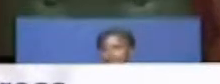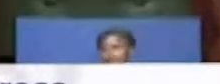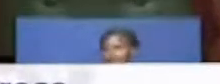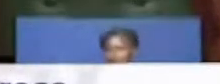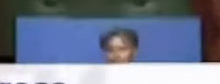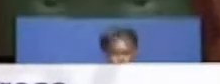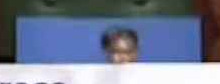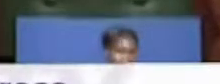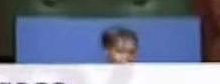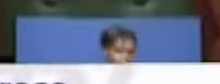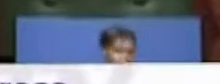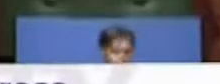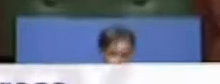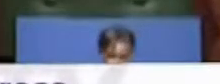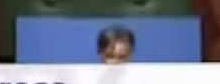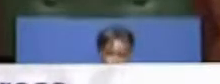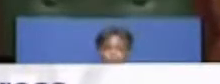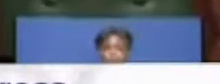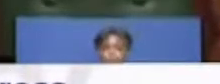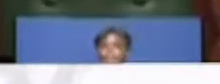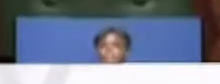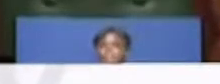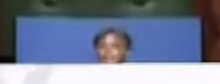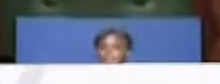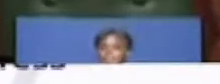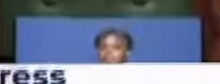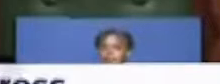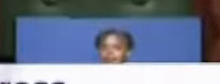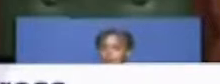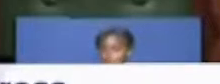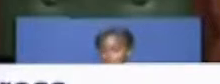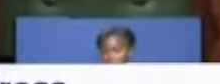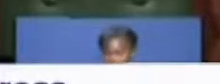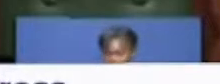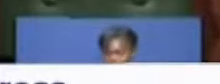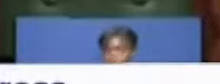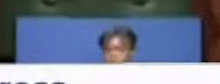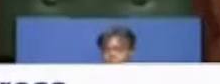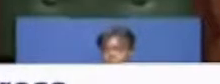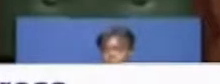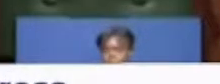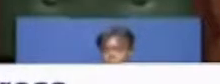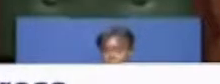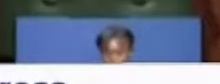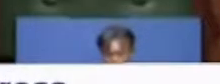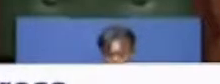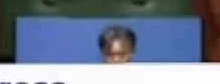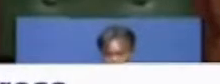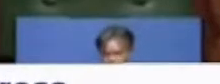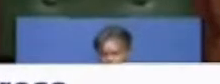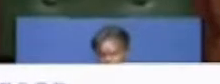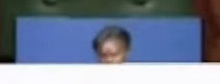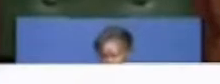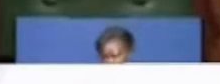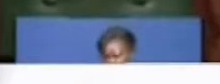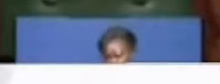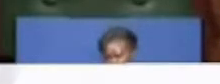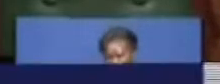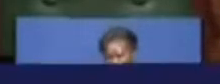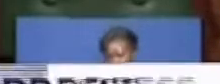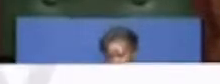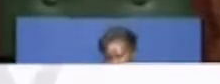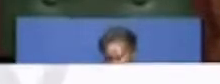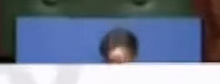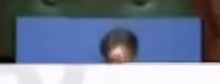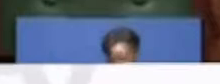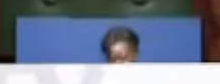target, given that our current apportionment stands slightly less than